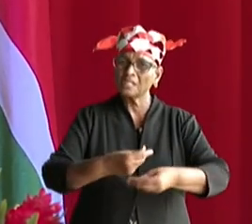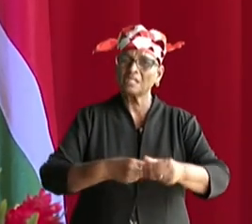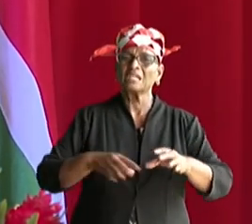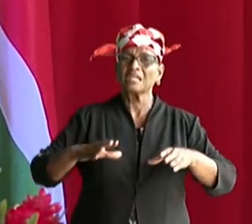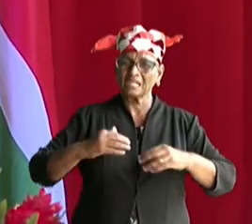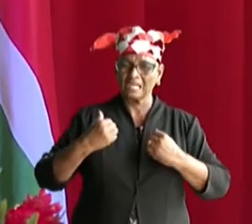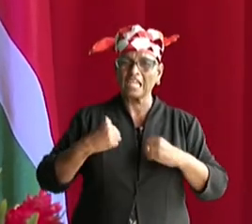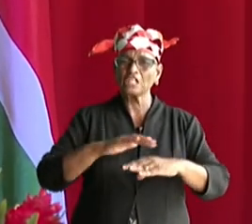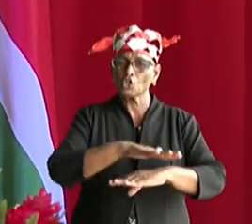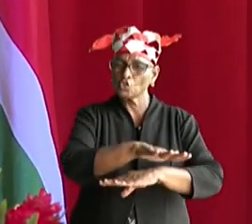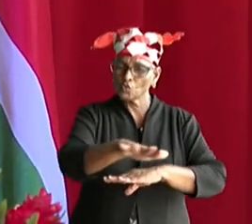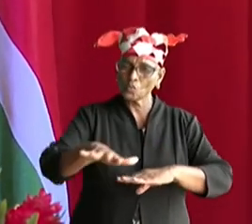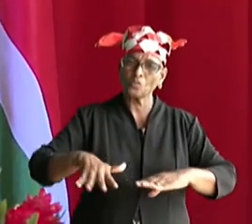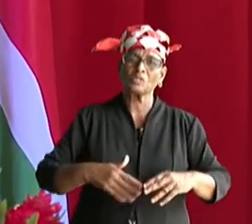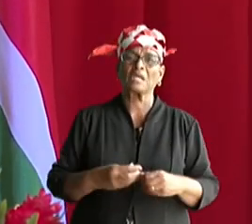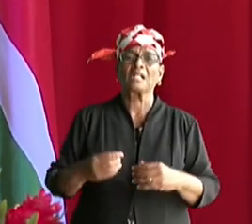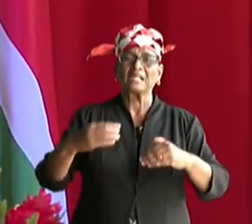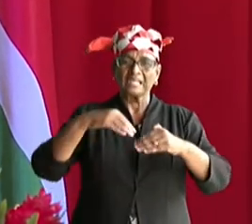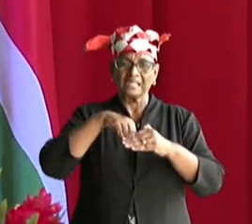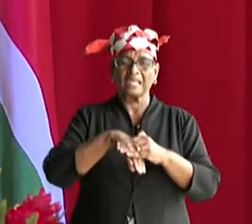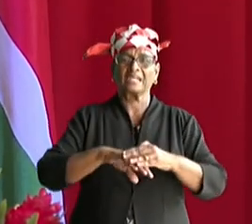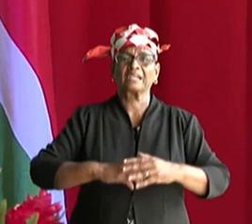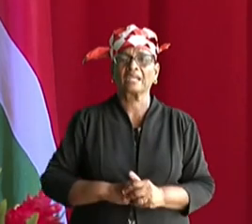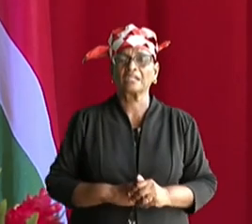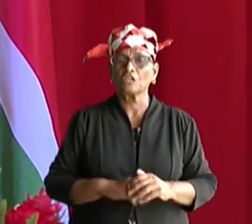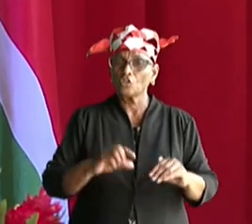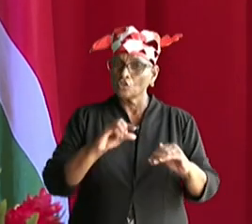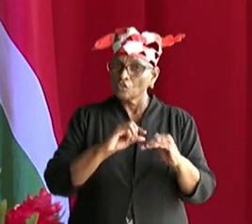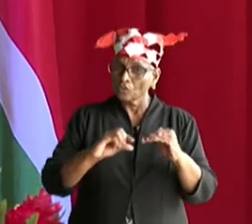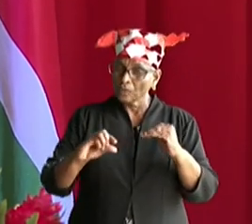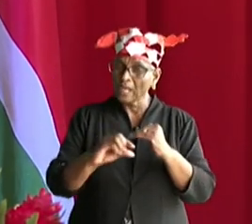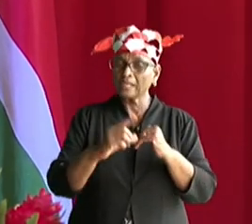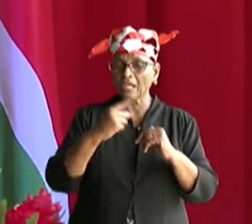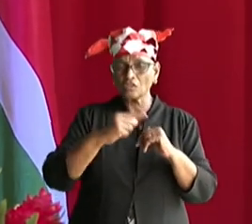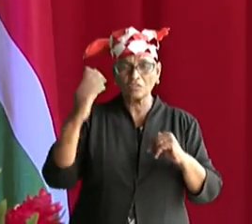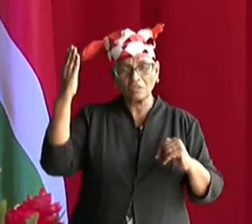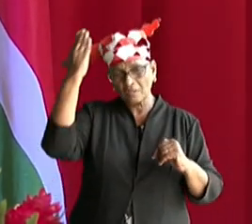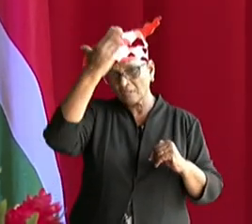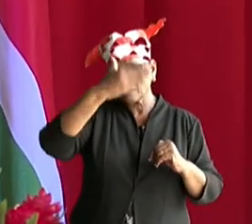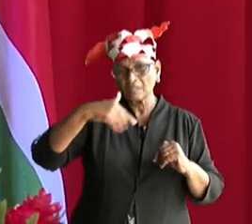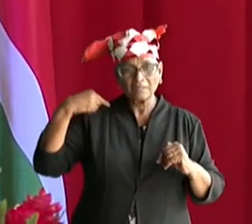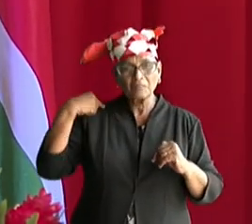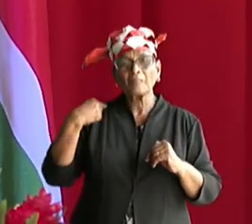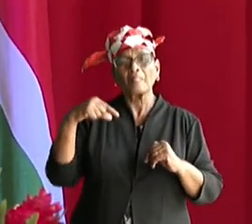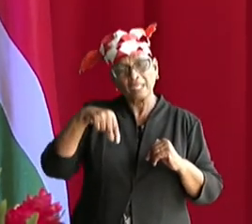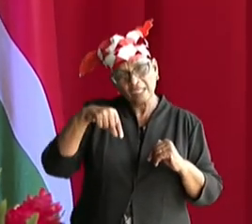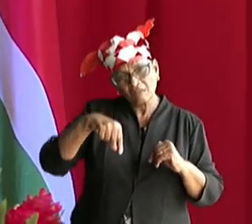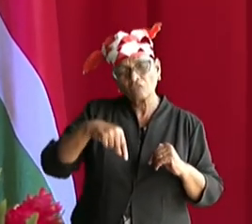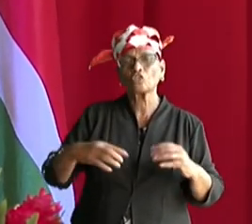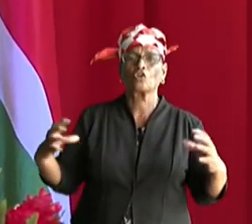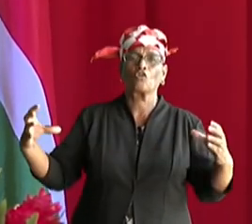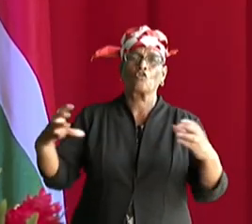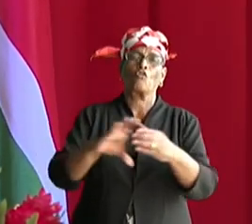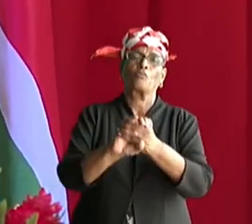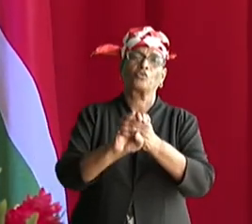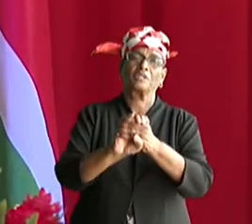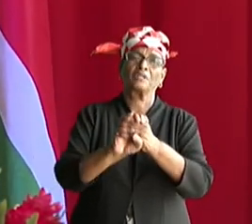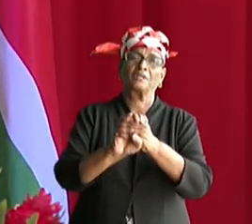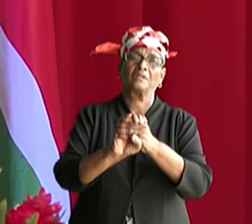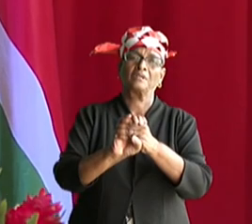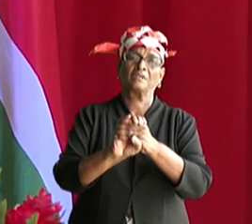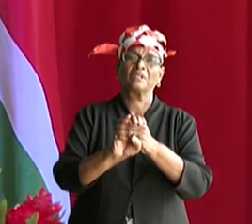social integration. Guyana and Suriname are also part of the Caribbean community.